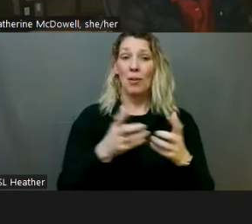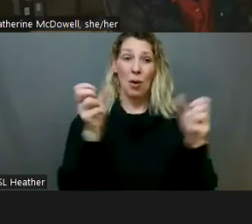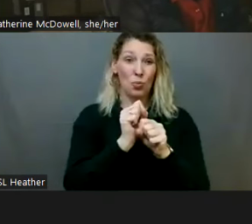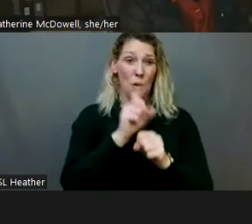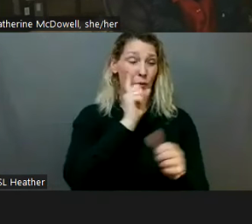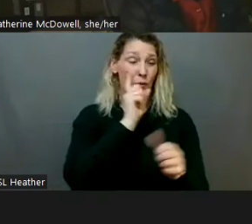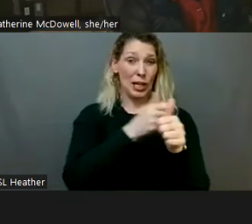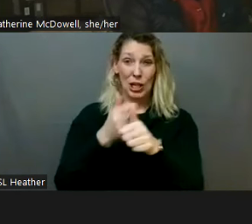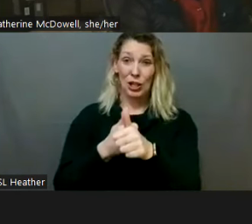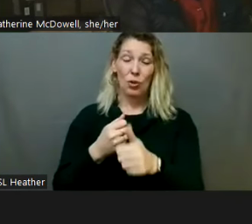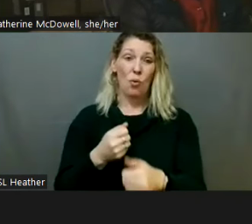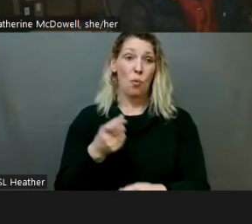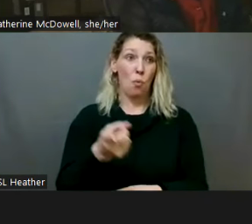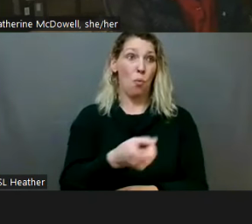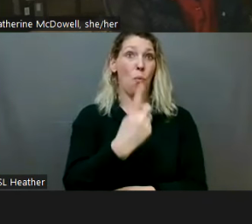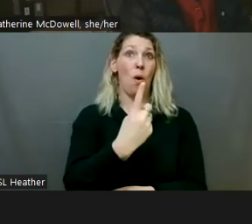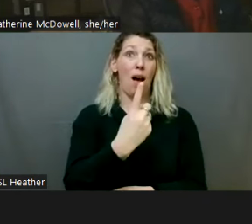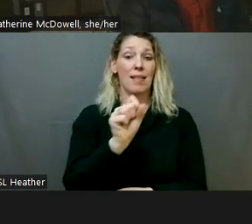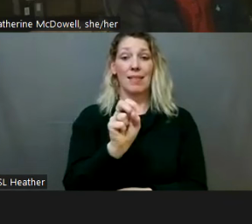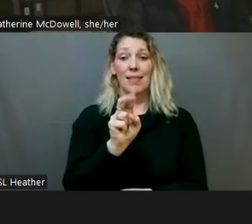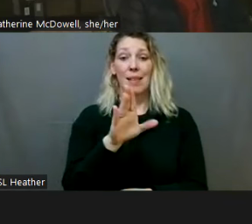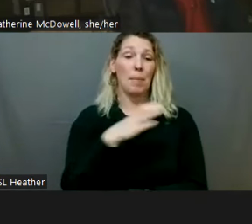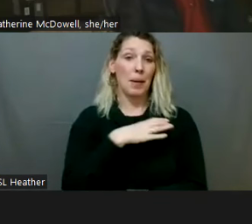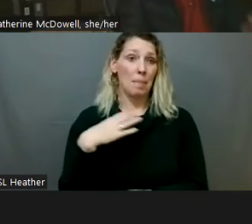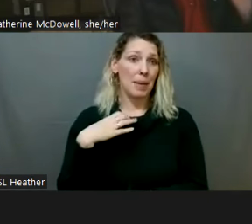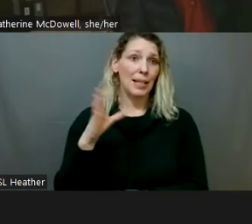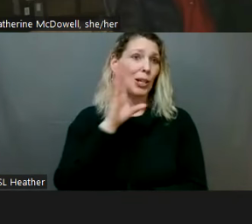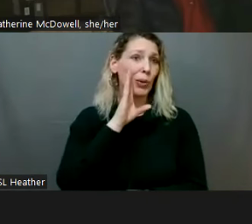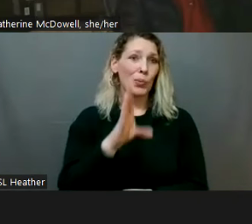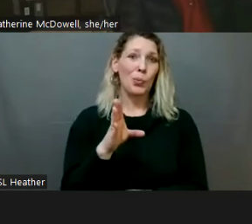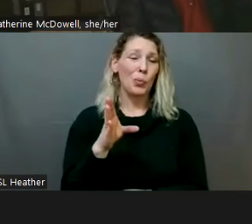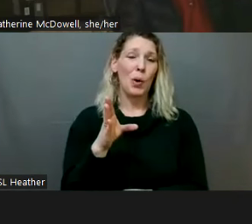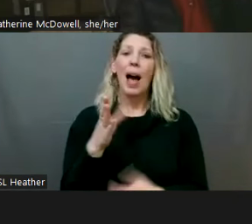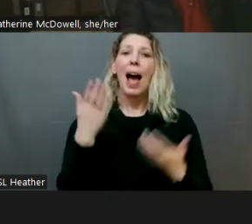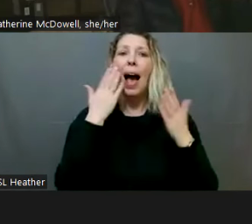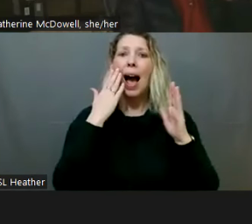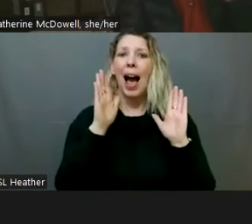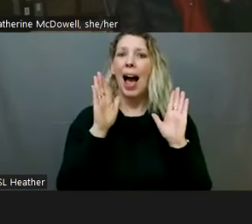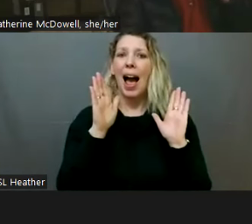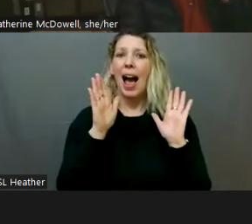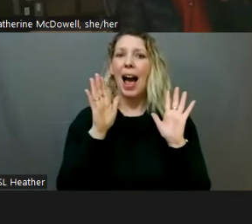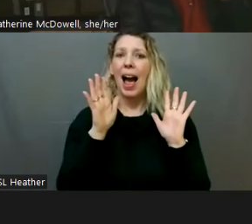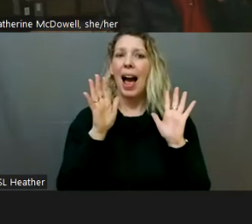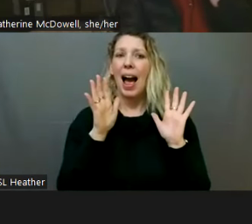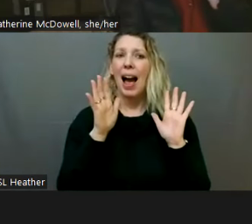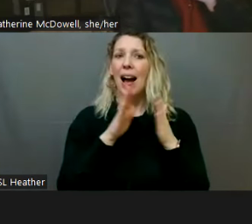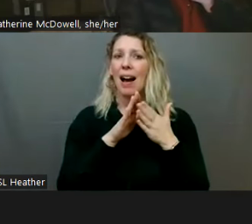them on one subcommittee, would just I don't know who.